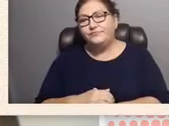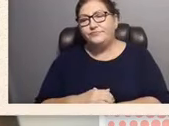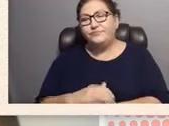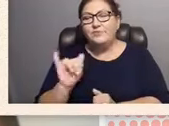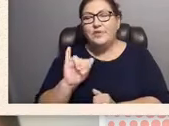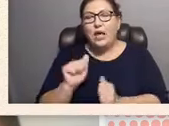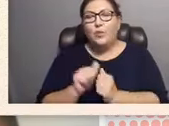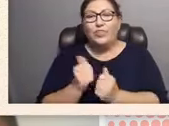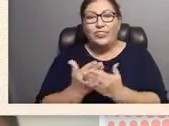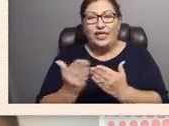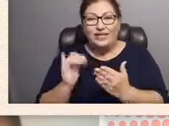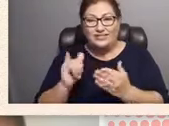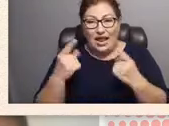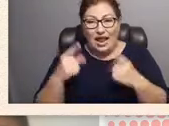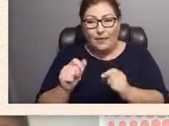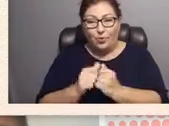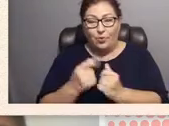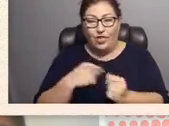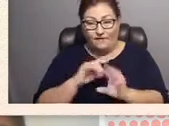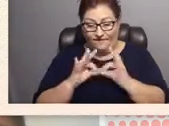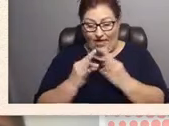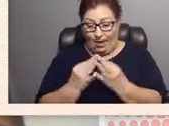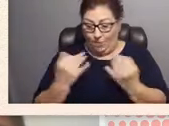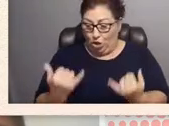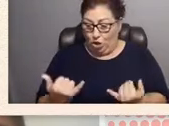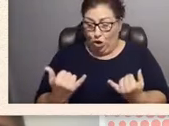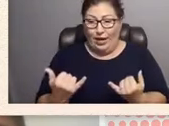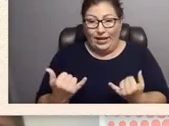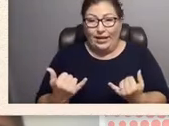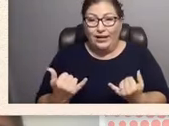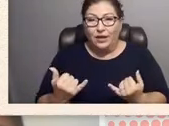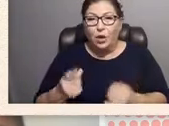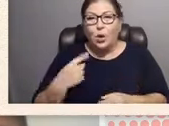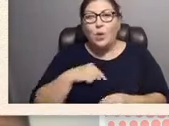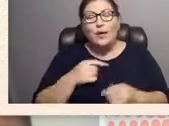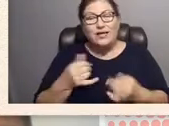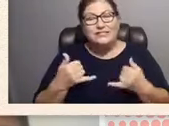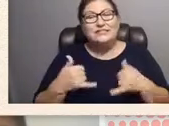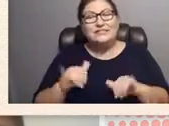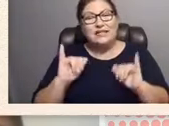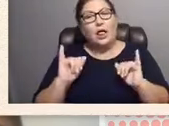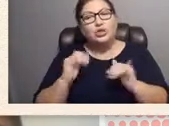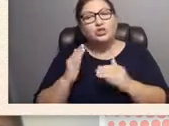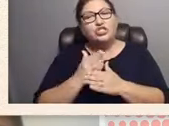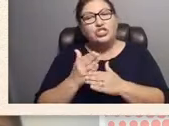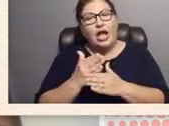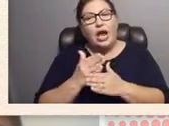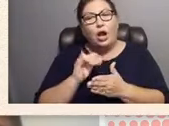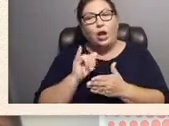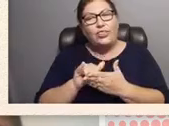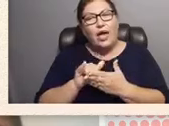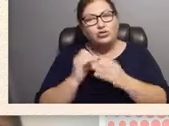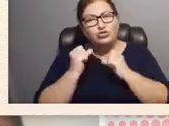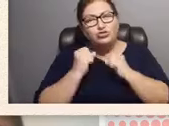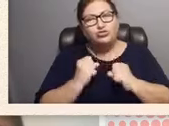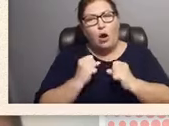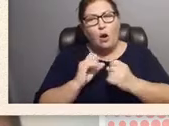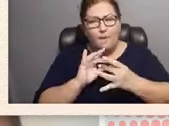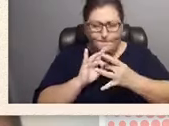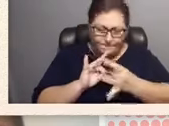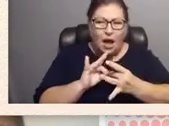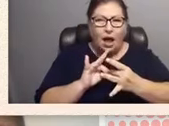happen, with our family currently, we still share that, that strong bond that, you can